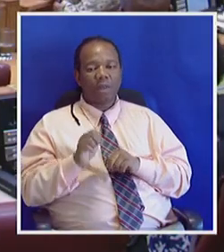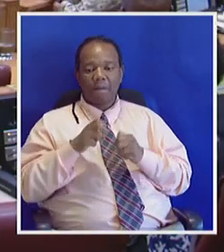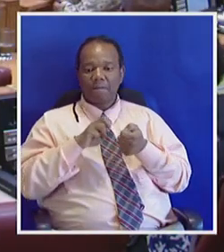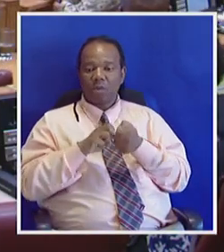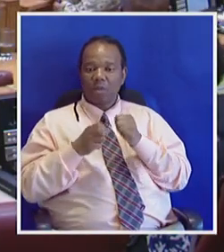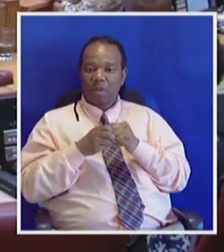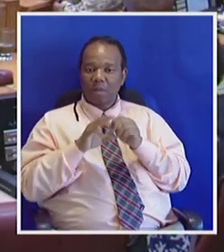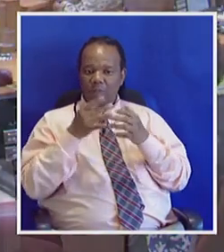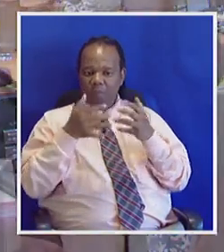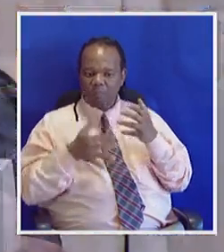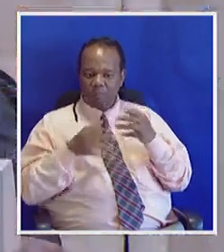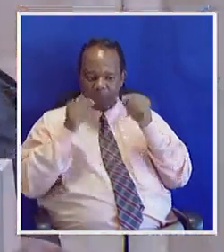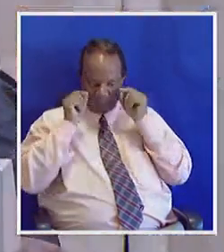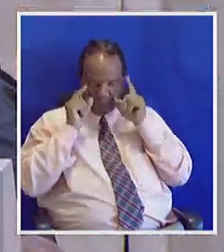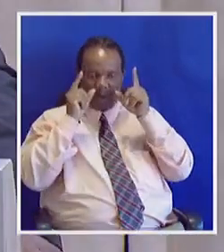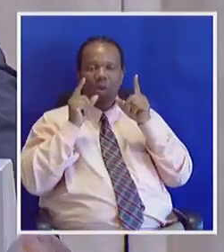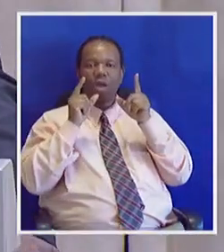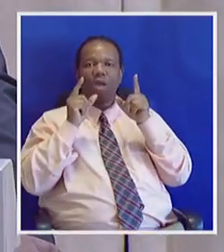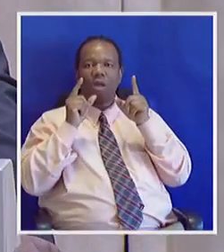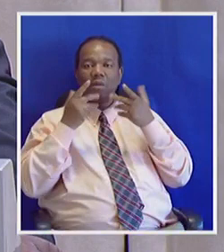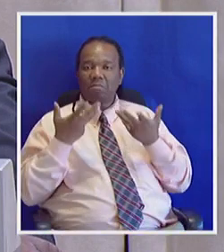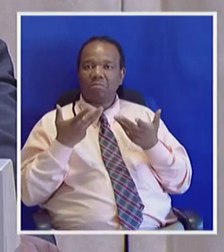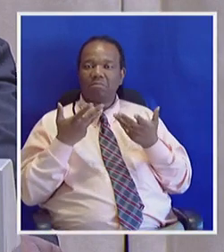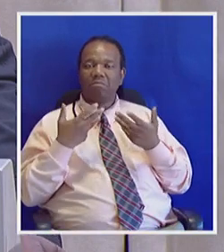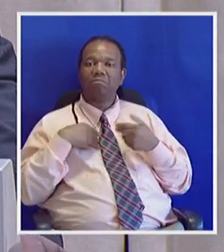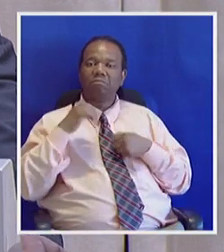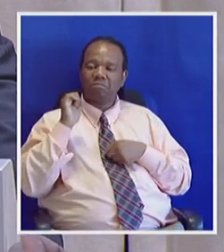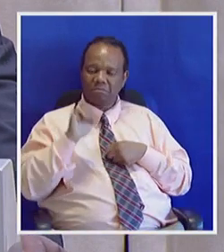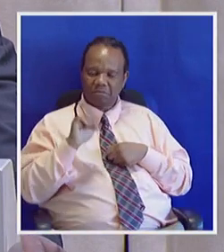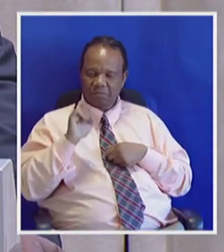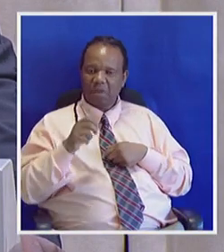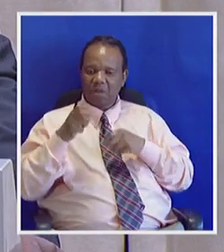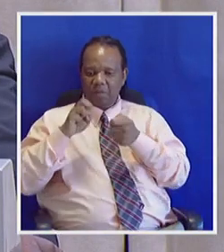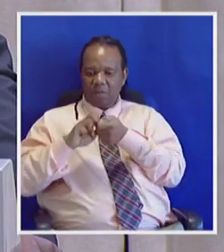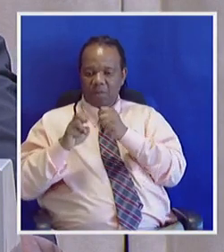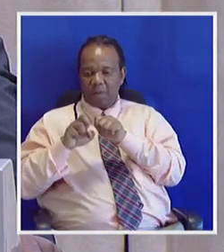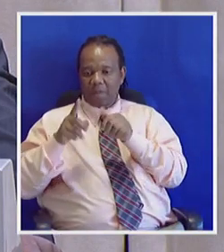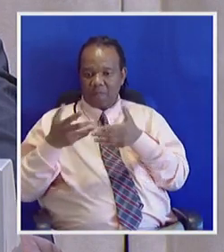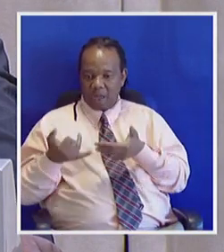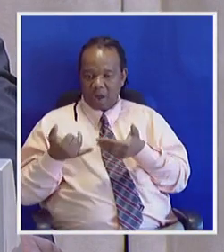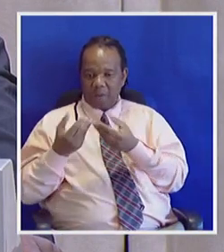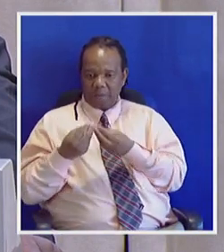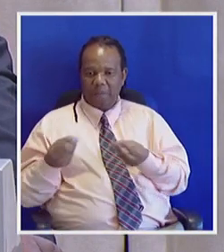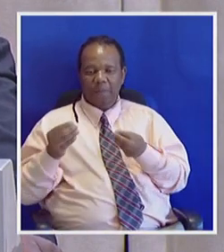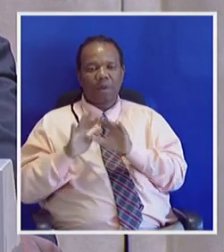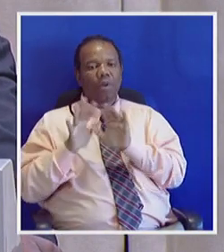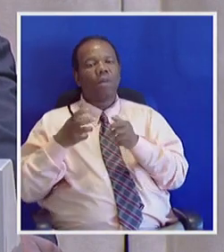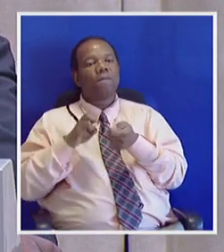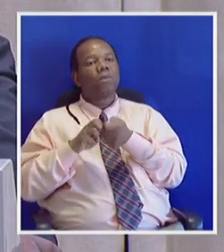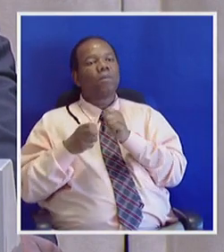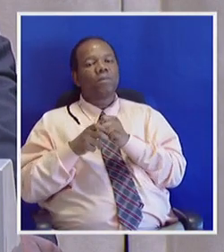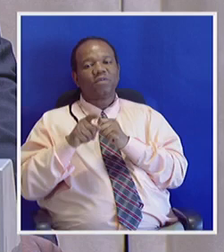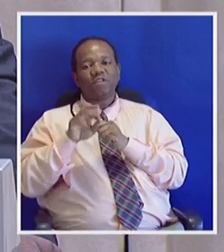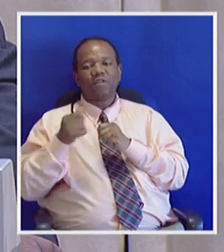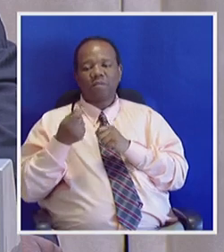problems and more. These are problems that we are addressing. The underfunding for TVET